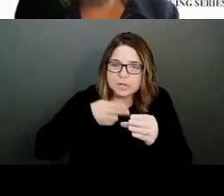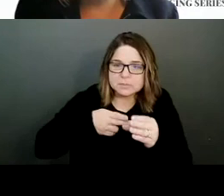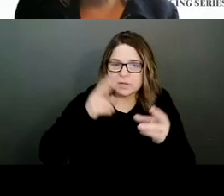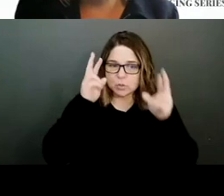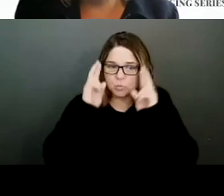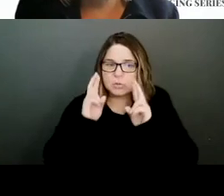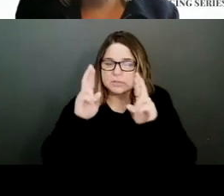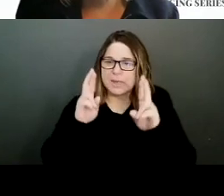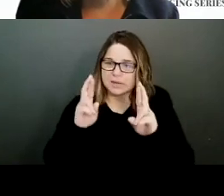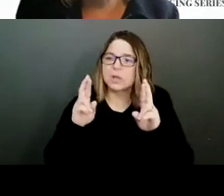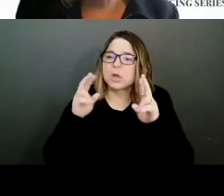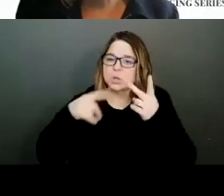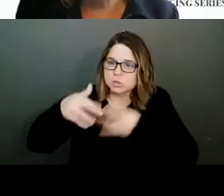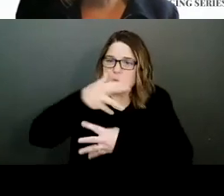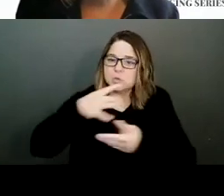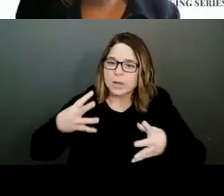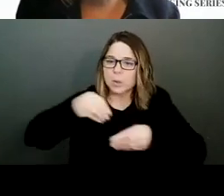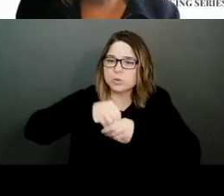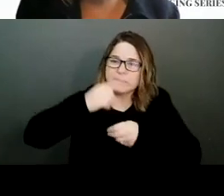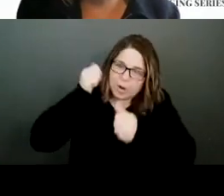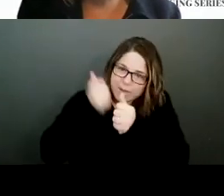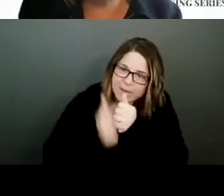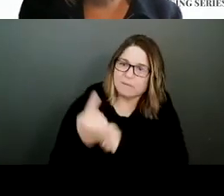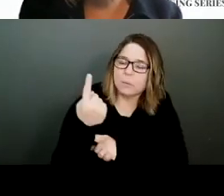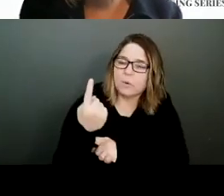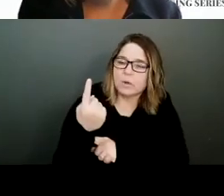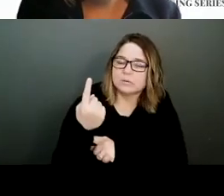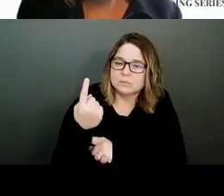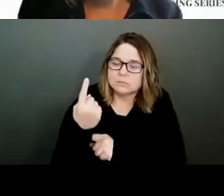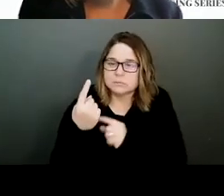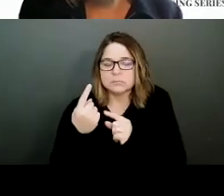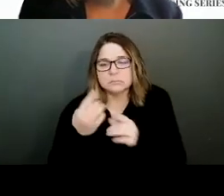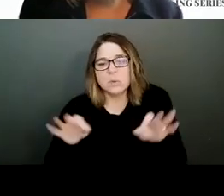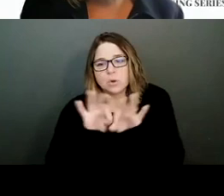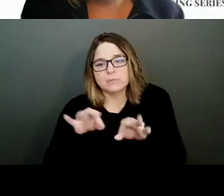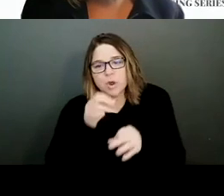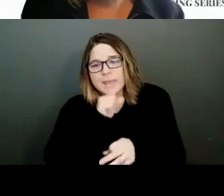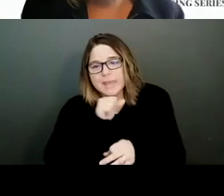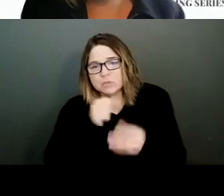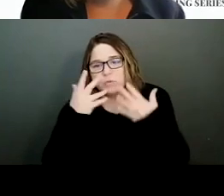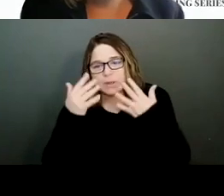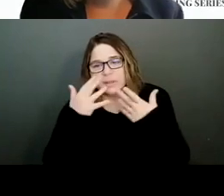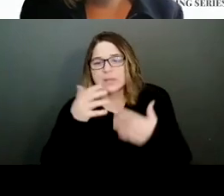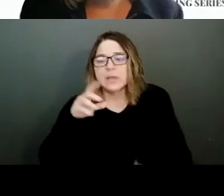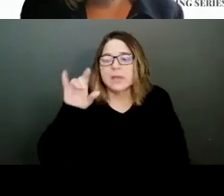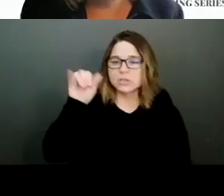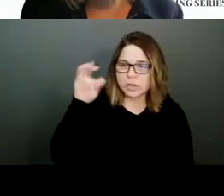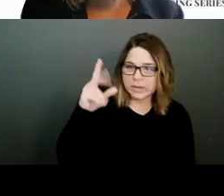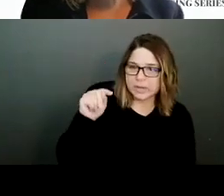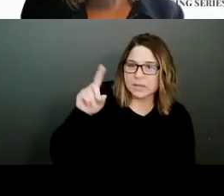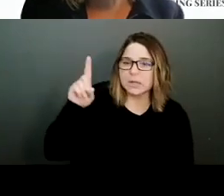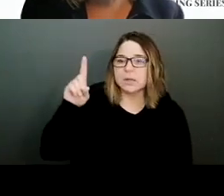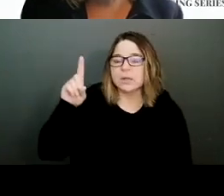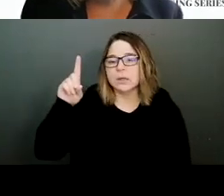social inclusion for everyone. This is a key attribute to age-friendly communities. Janet, Dawn, and Rajean have graciously shared their